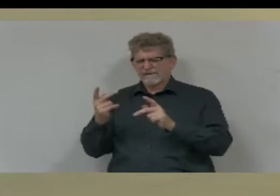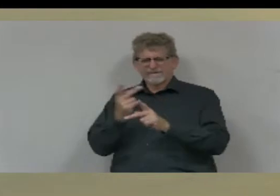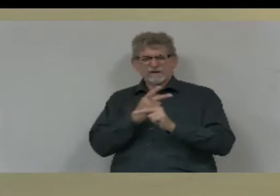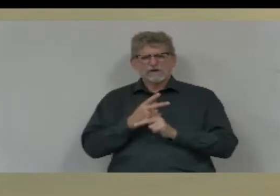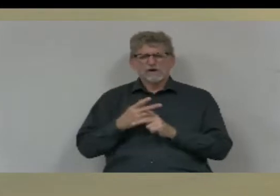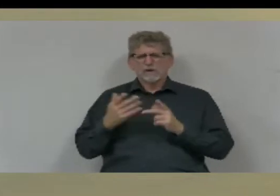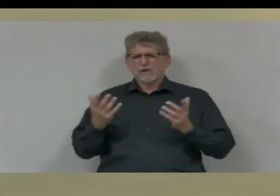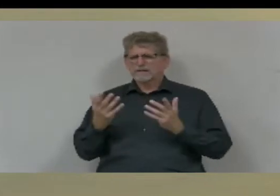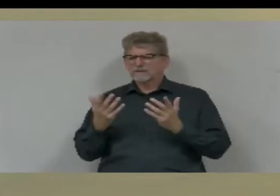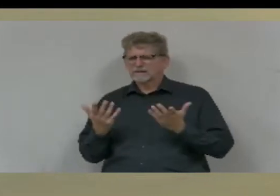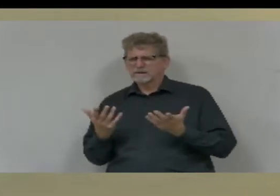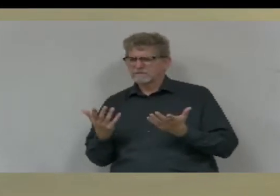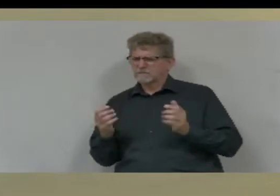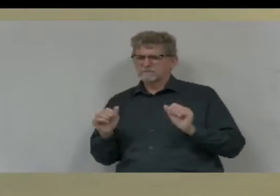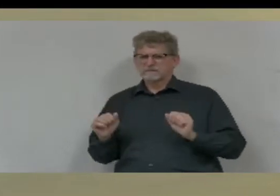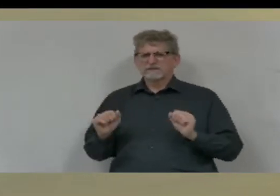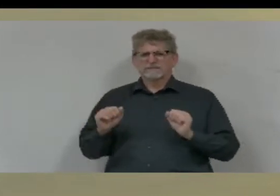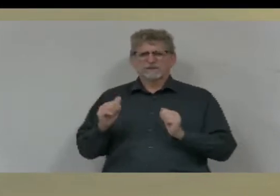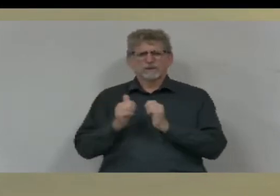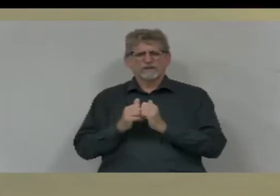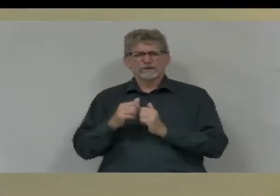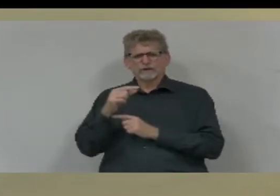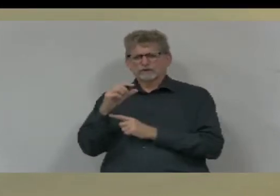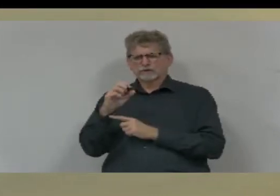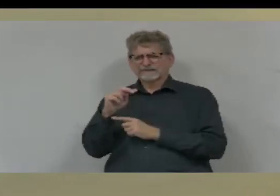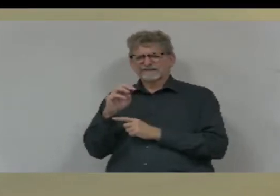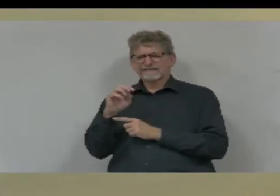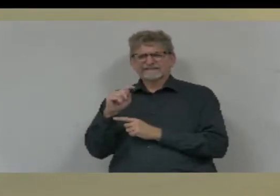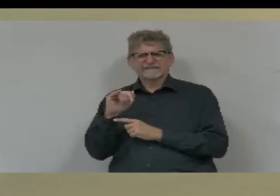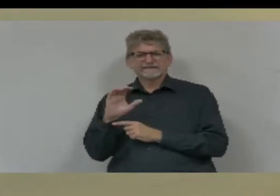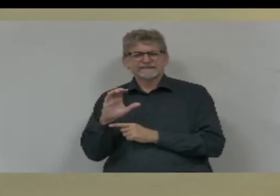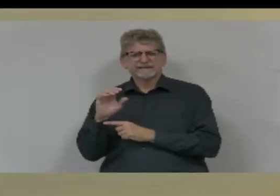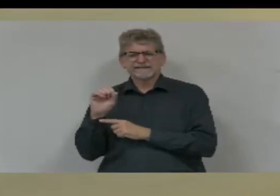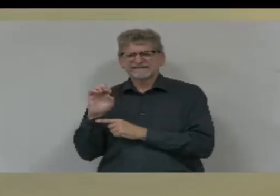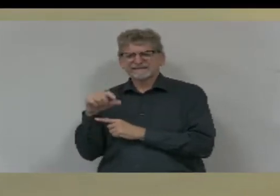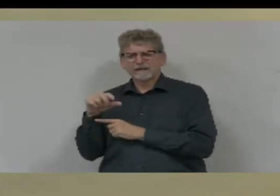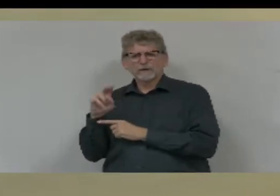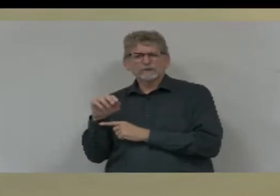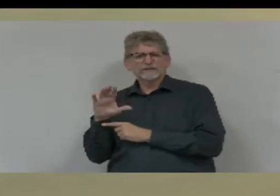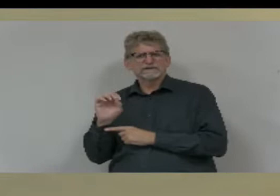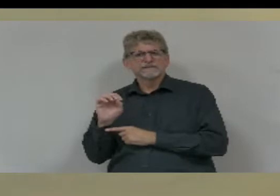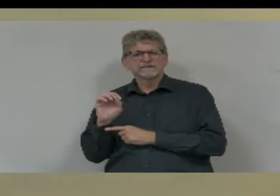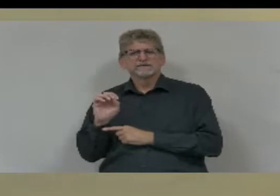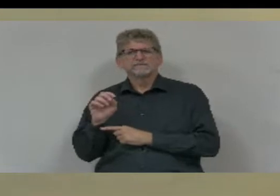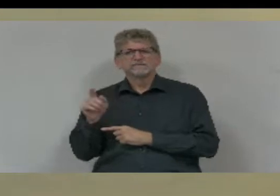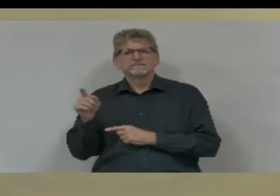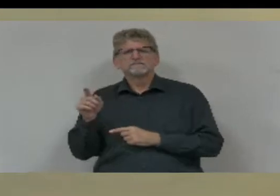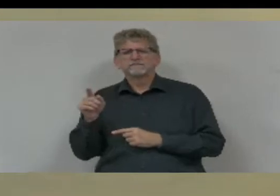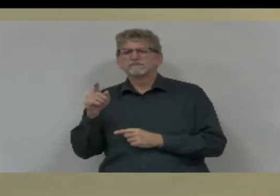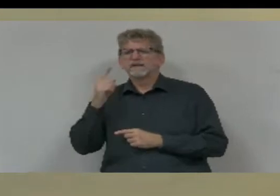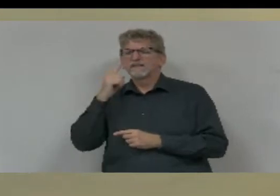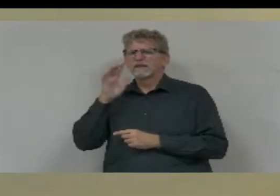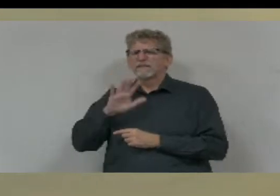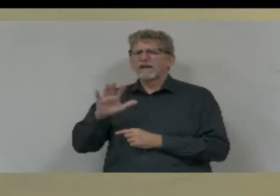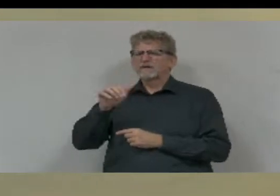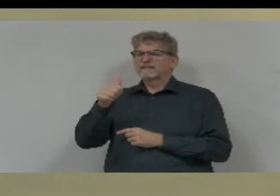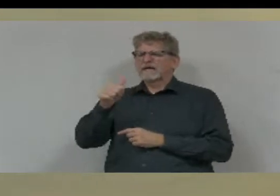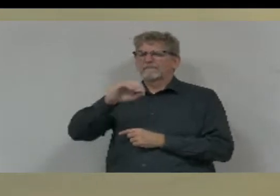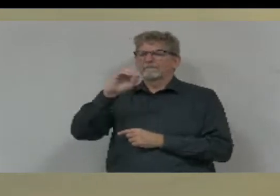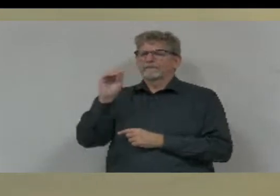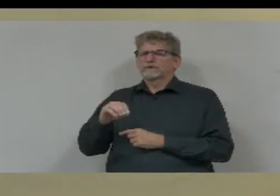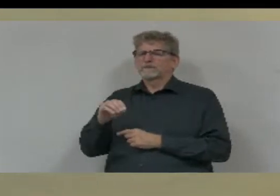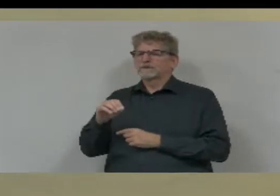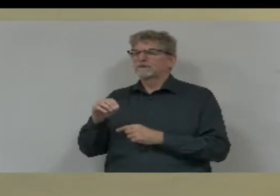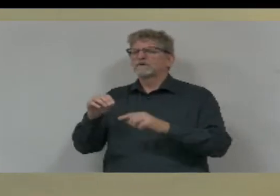with the genetic sequencing lab that we work with, and we set up, I think it's a 10% sampling, random sampling that we're currently